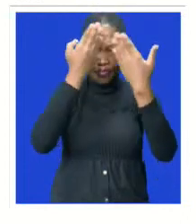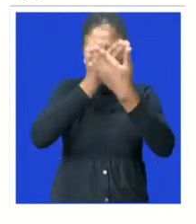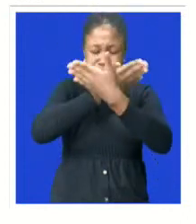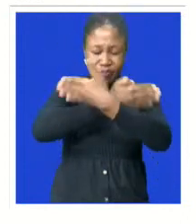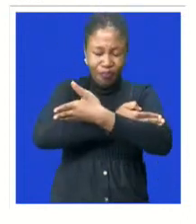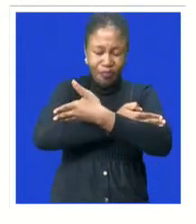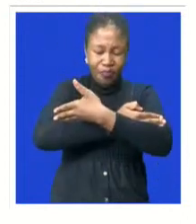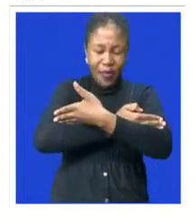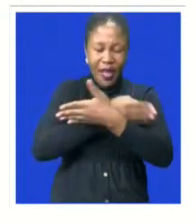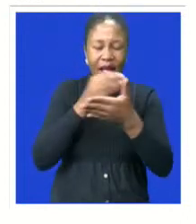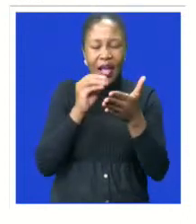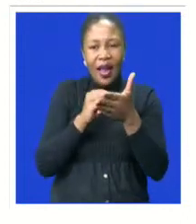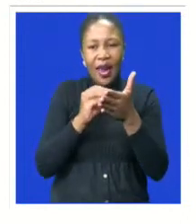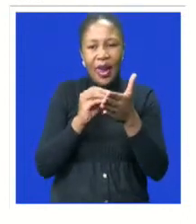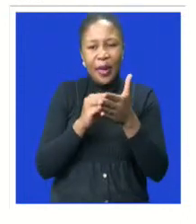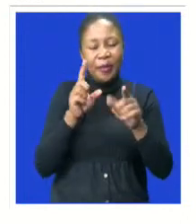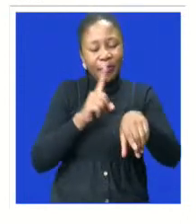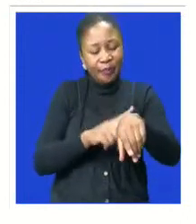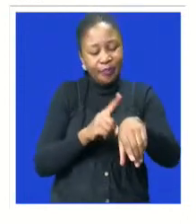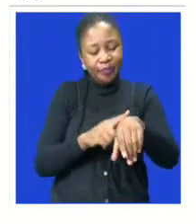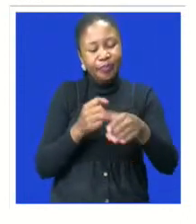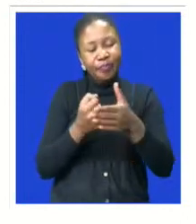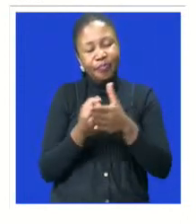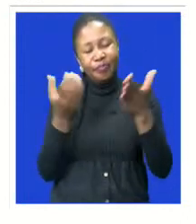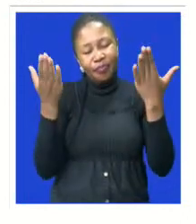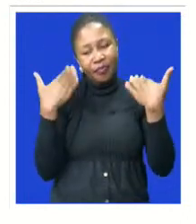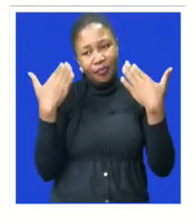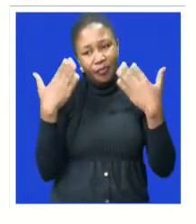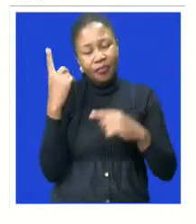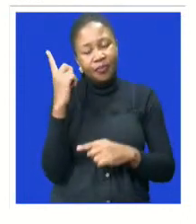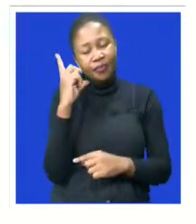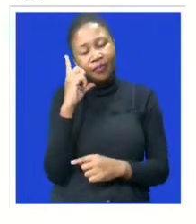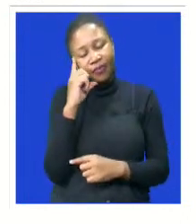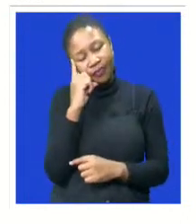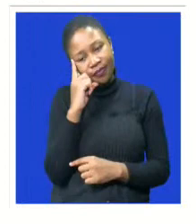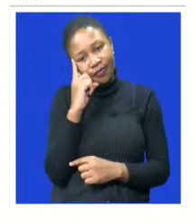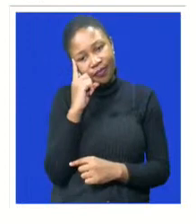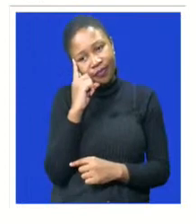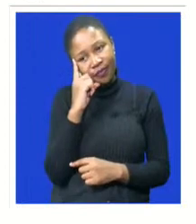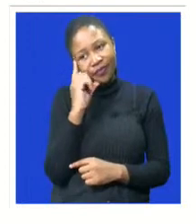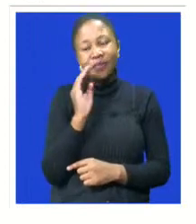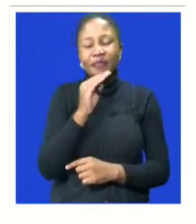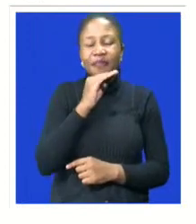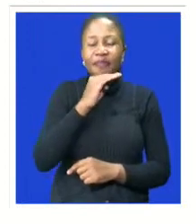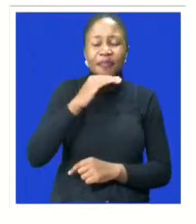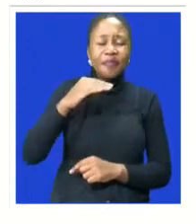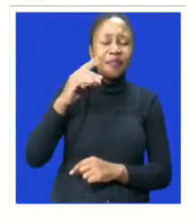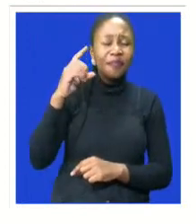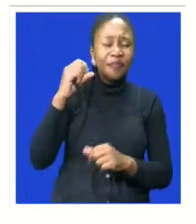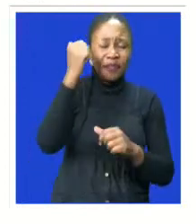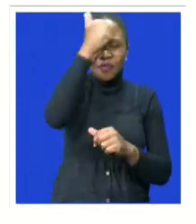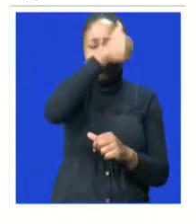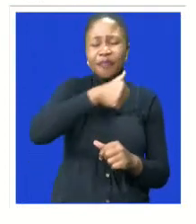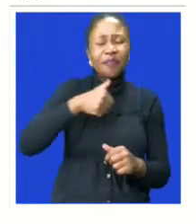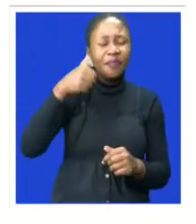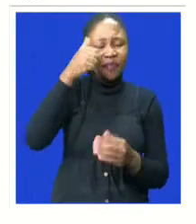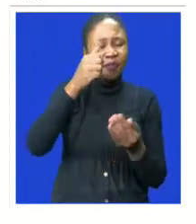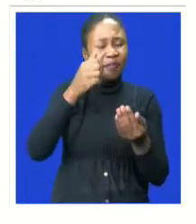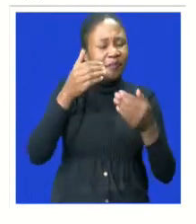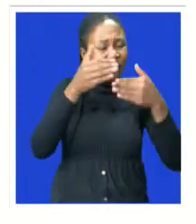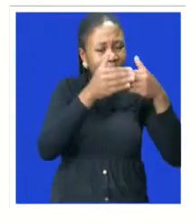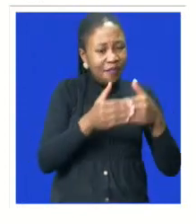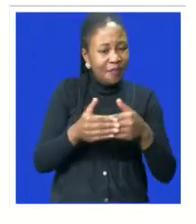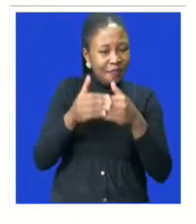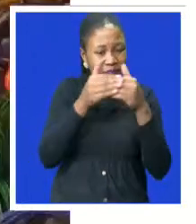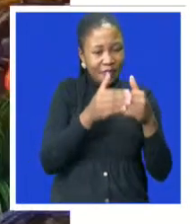time for you to have time to rest. So God cares about all that he created. He wants to make sure you also find time to